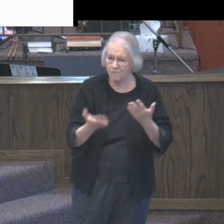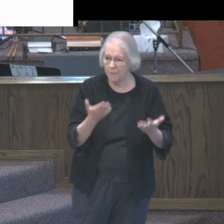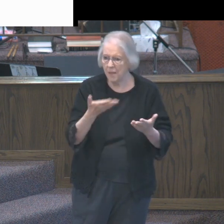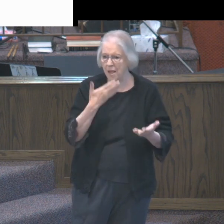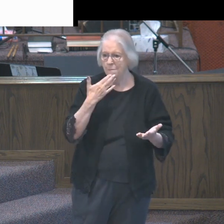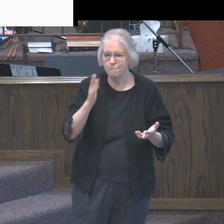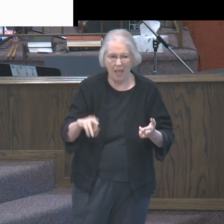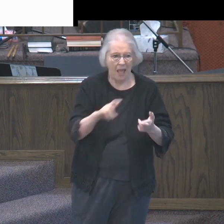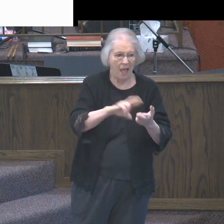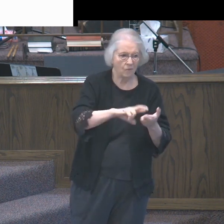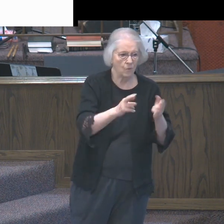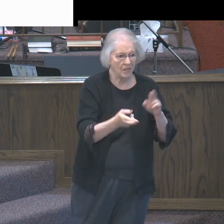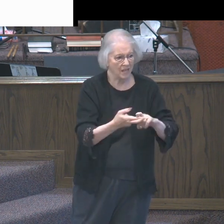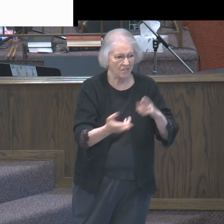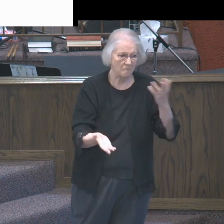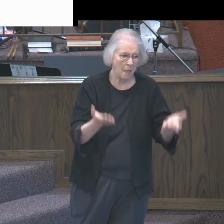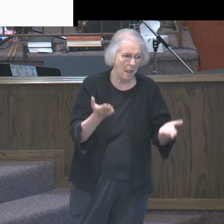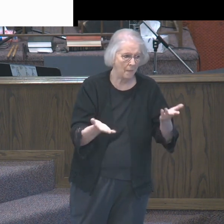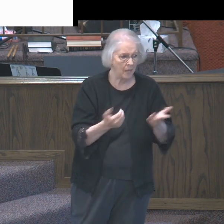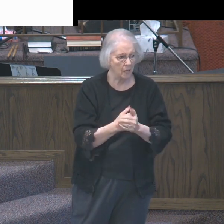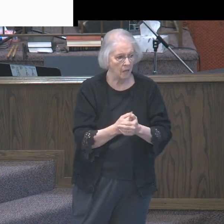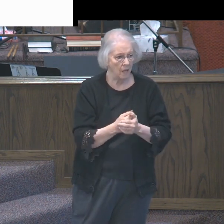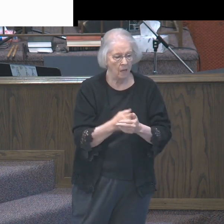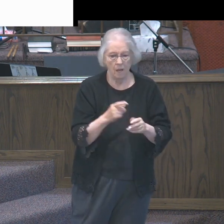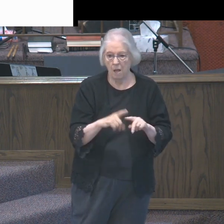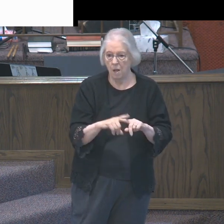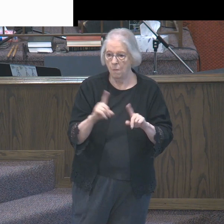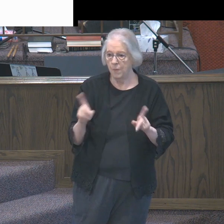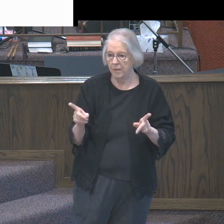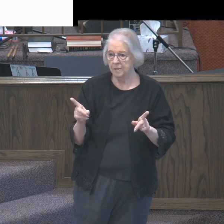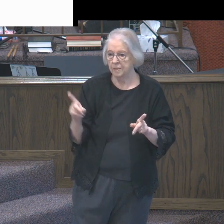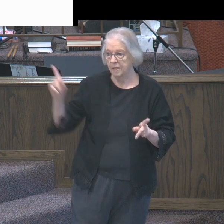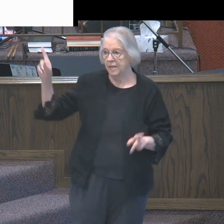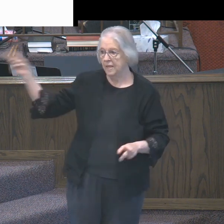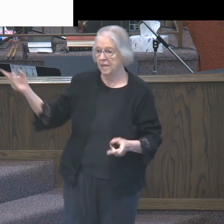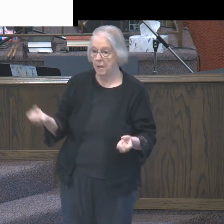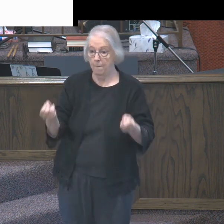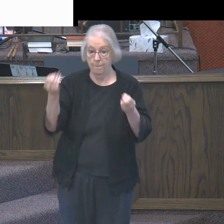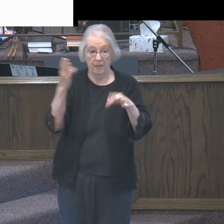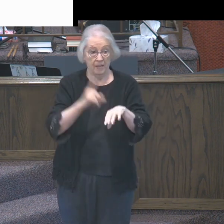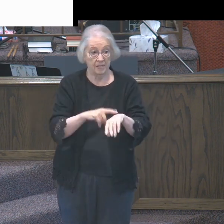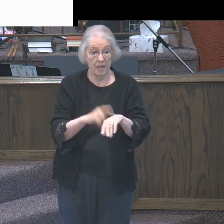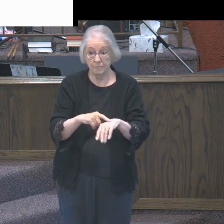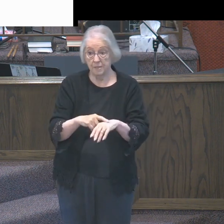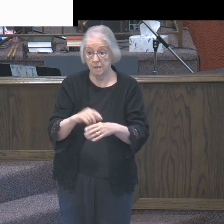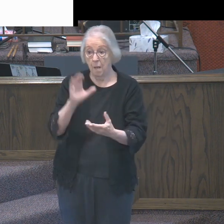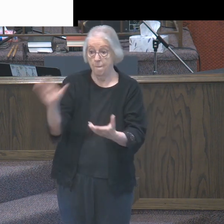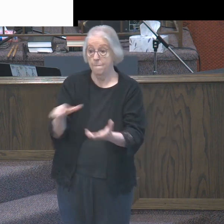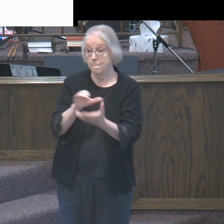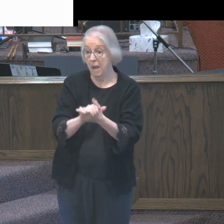relationship with his, your father and your mother. You're bringing that into the marriage. You can't not.